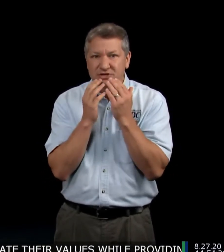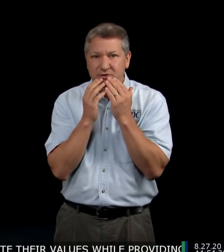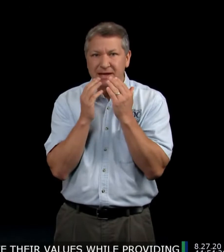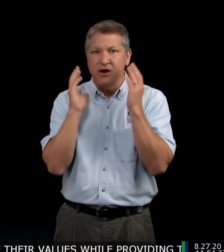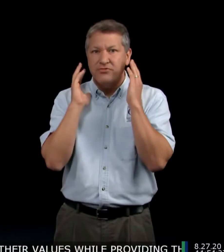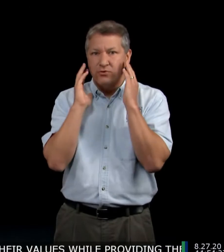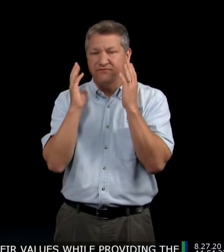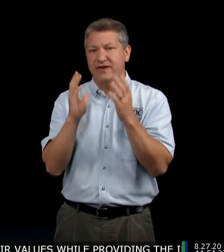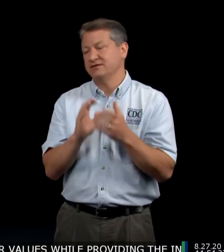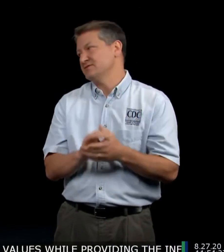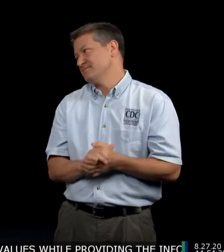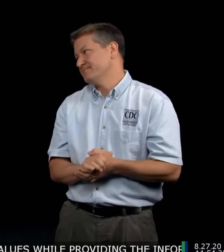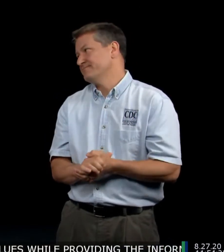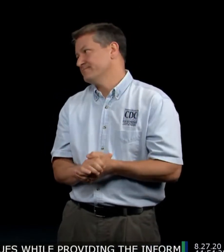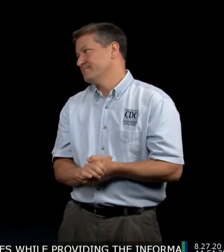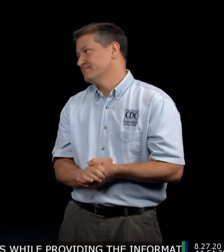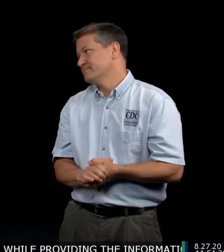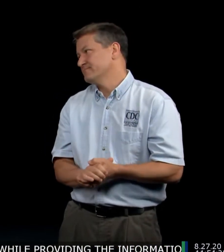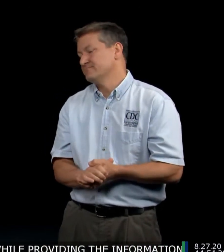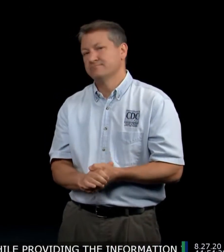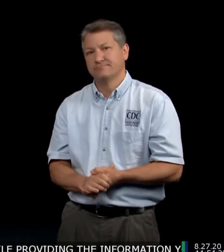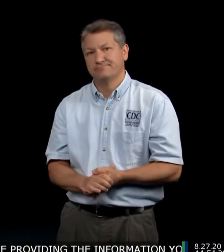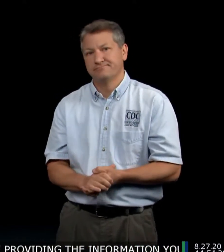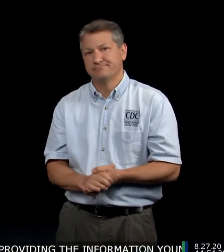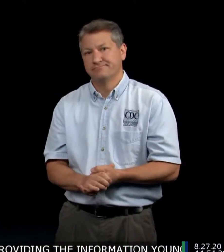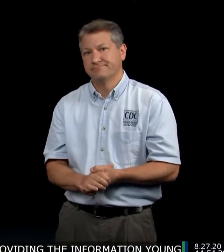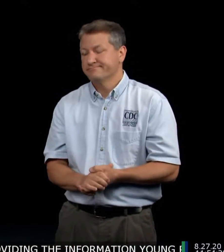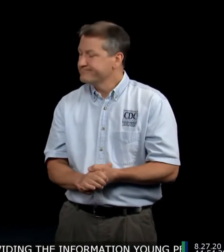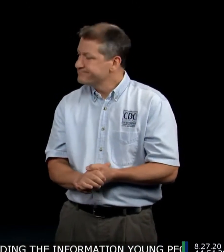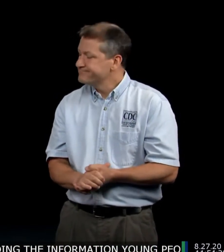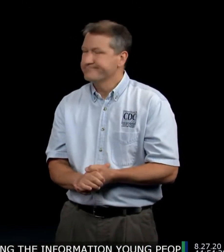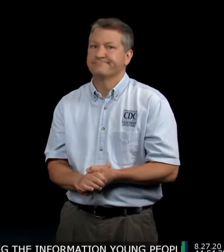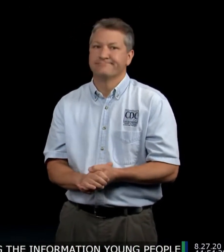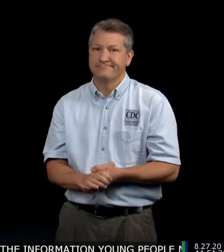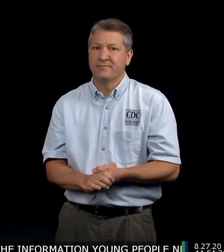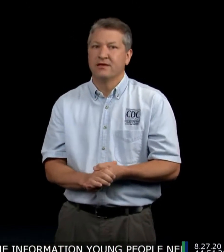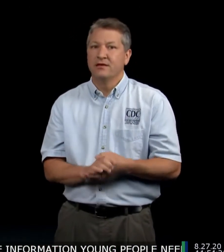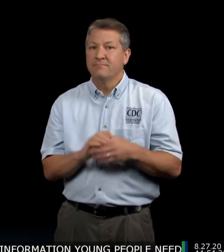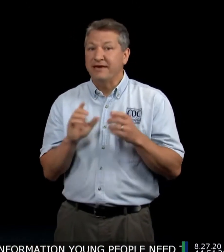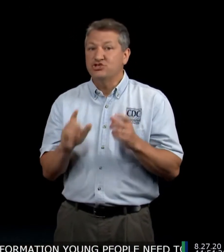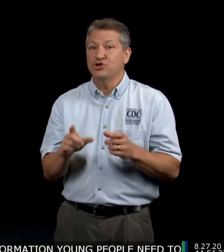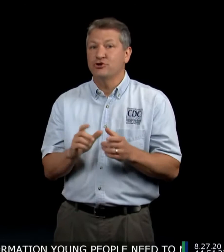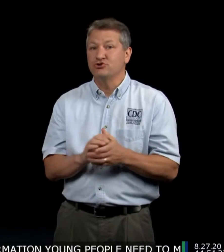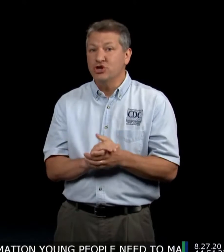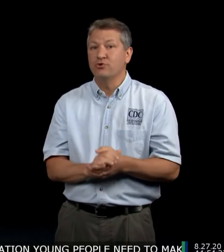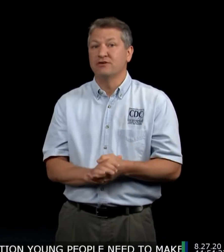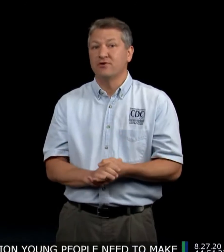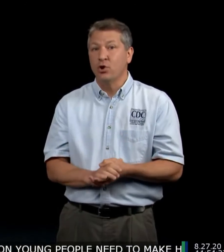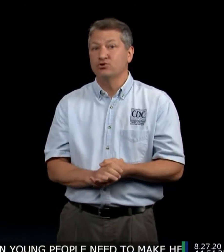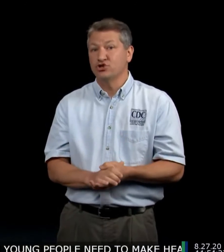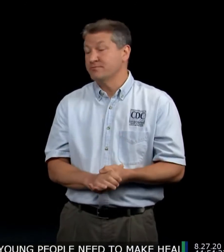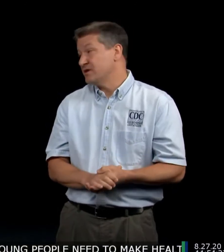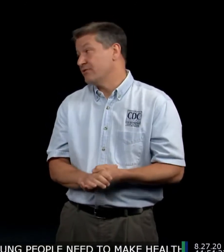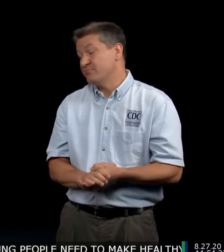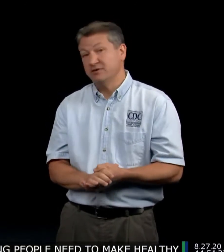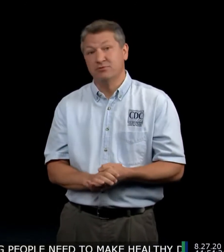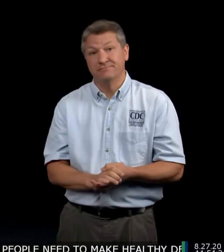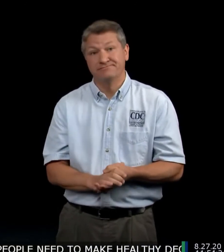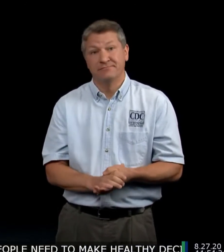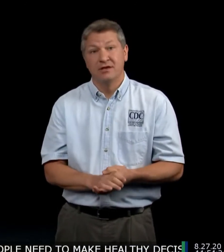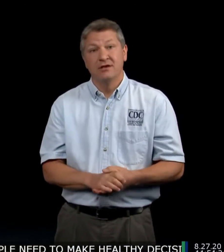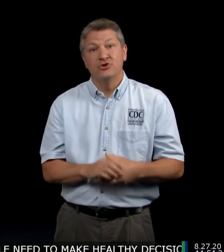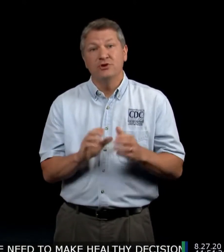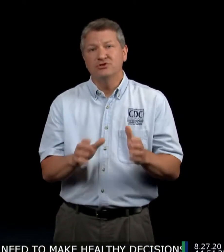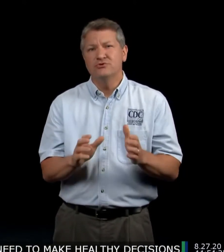then touching your mouth or face. How can we stay healthy and avoid catching a cold? Make sure you don't give cold germs to other